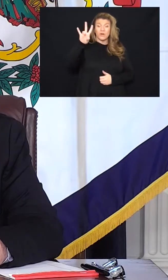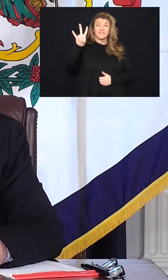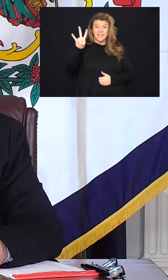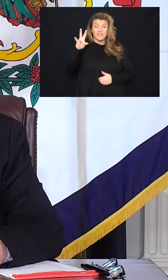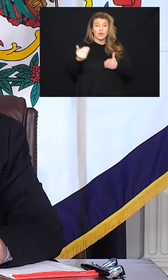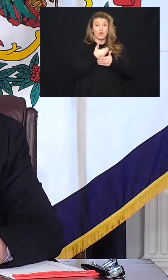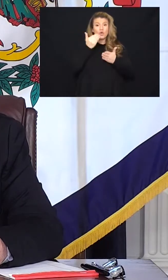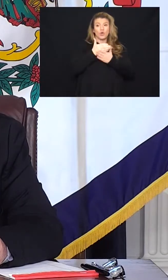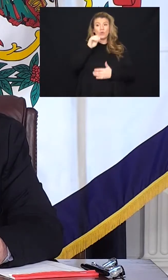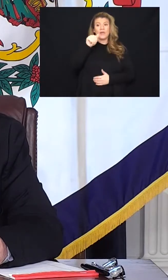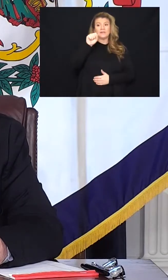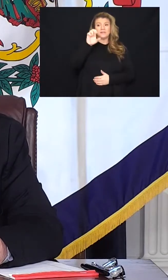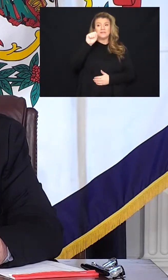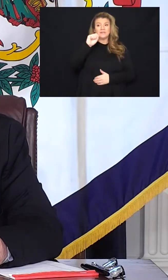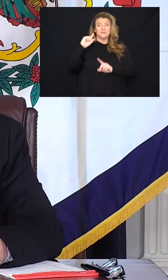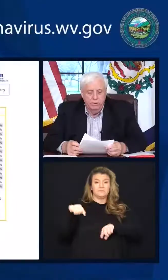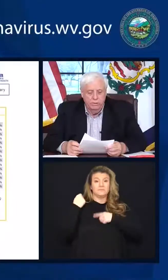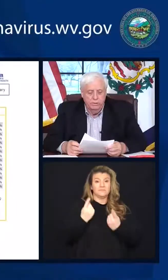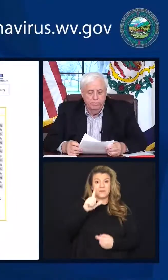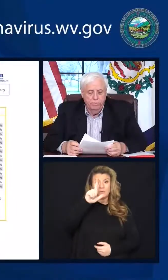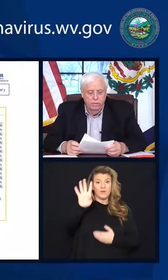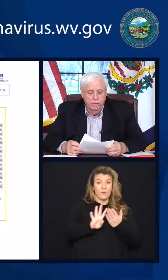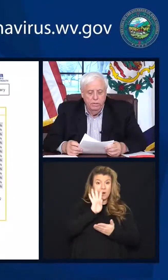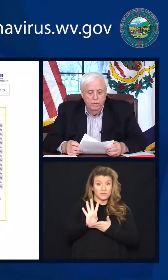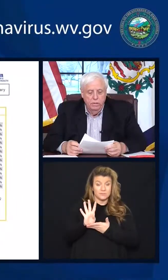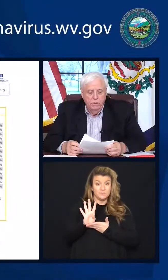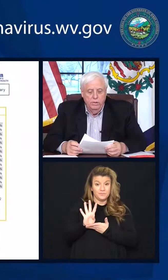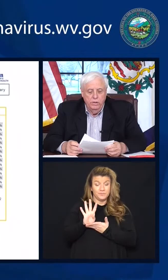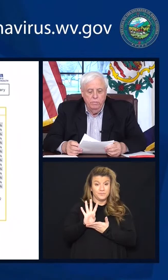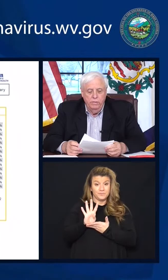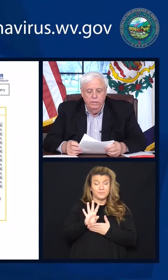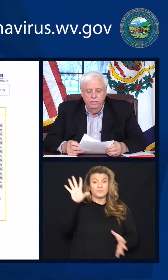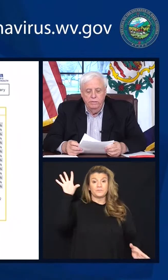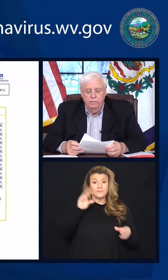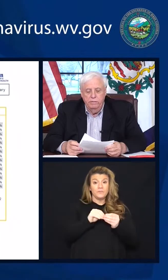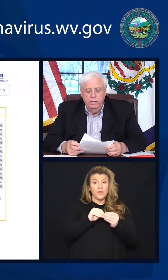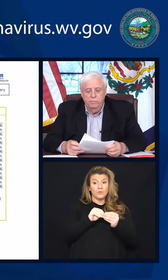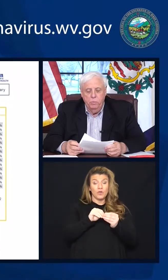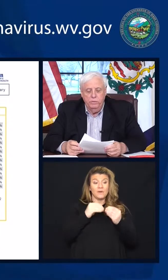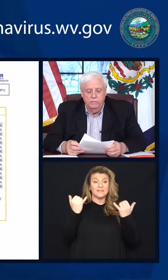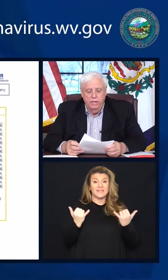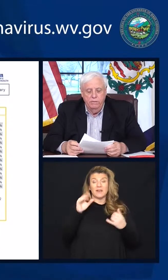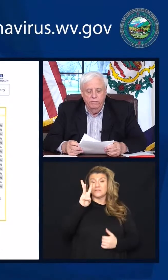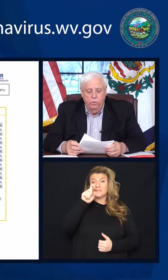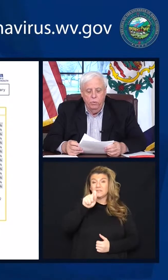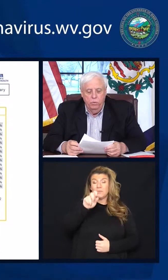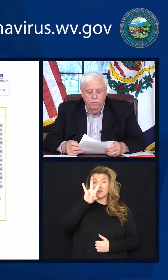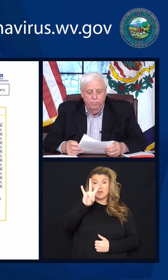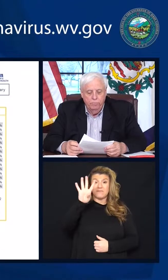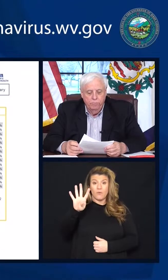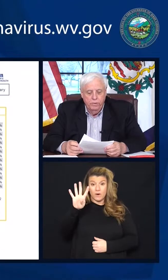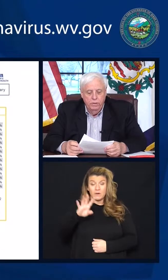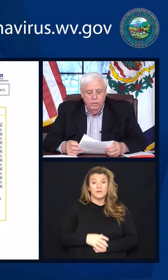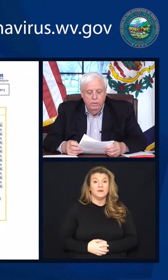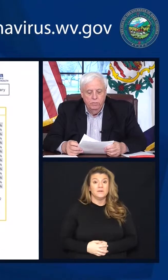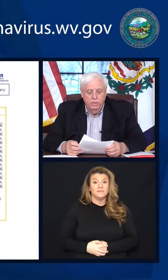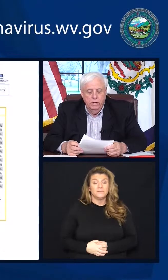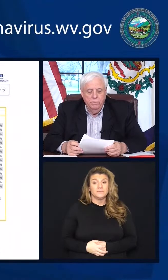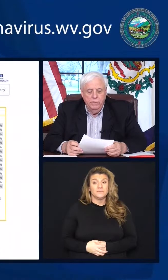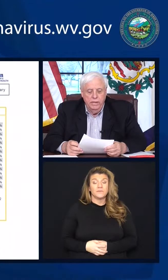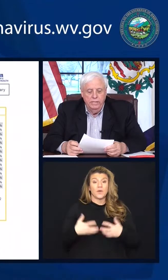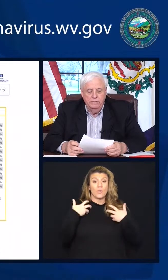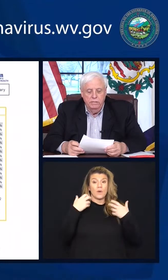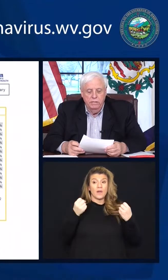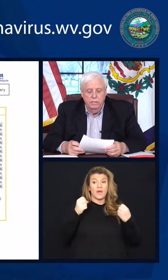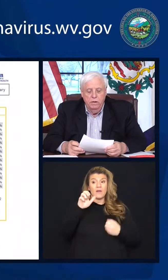4,947 new cases in the last 24 hours. Our cumulative is at 6.74.